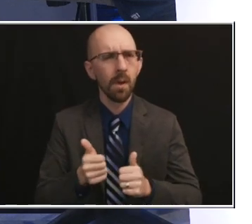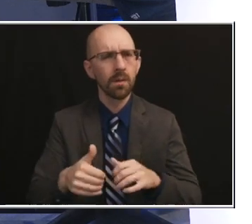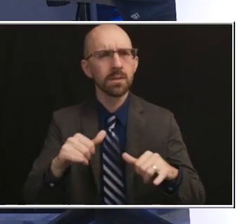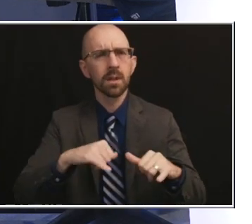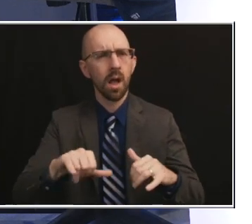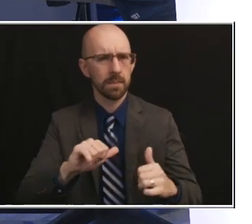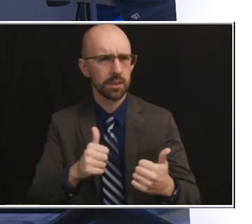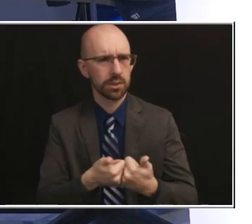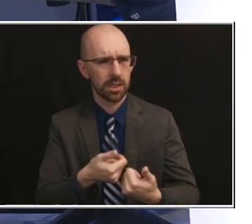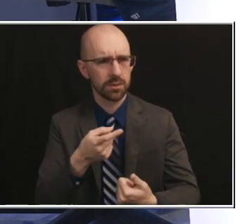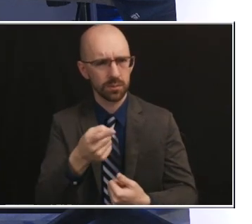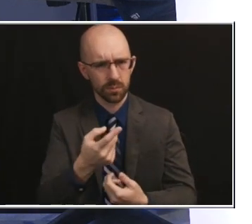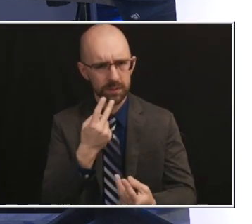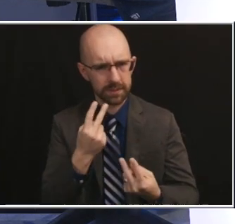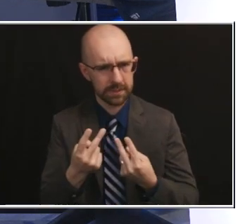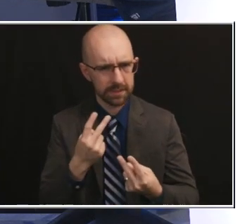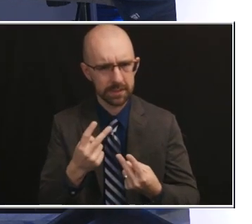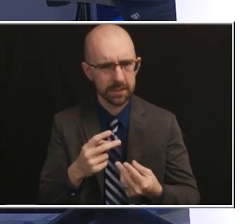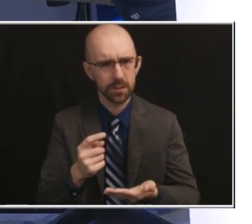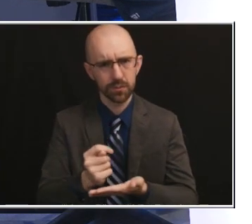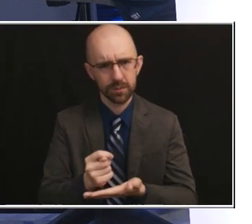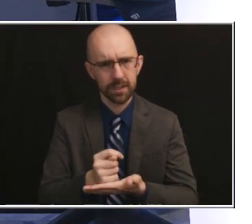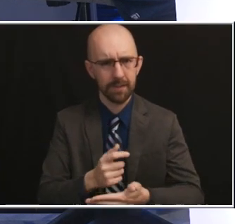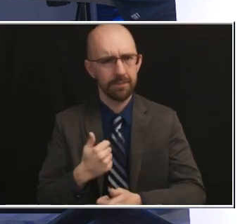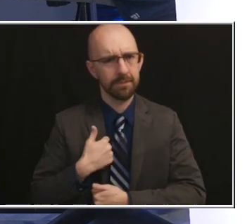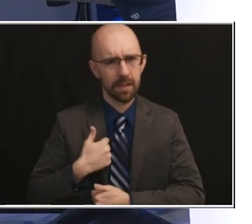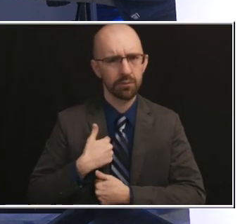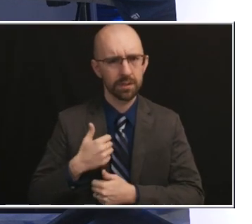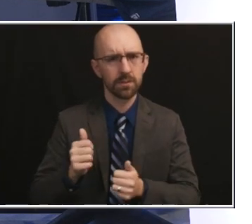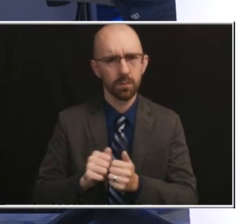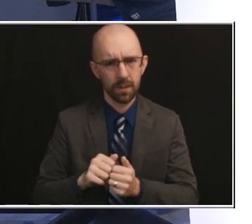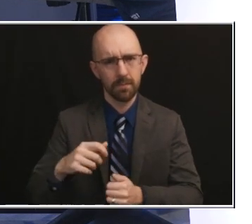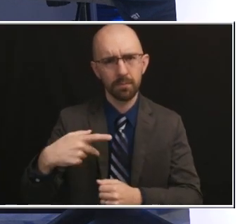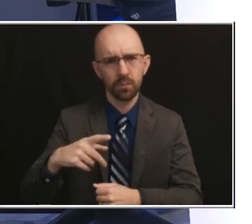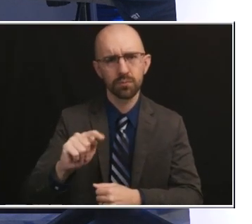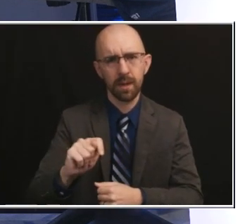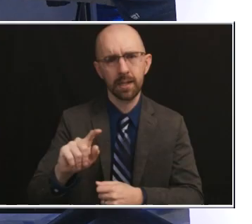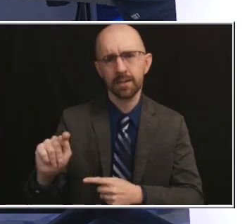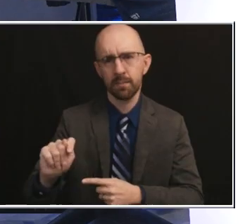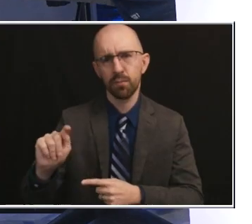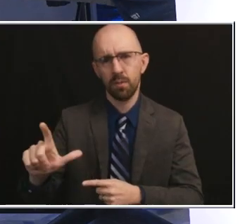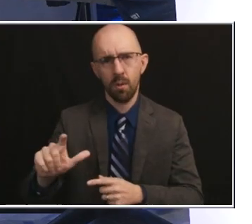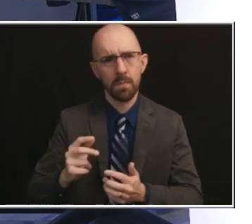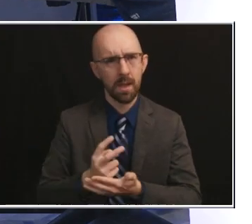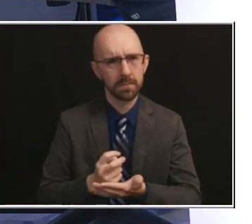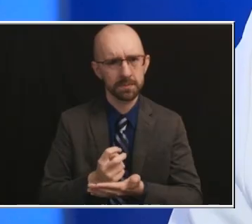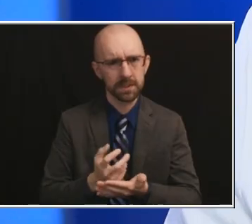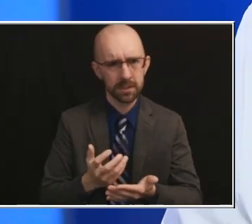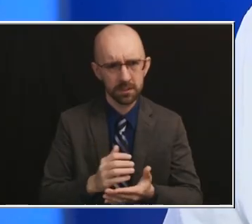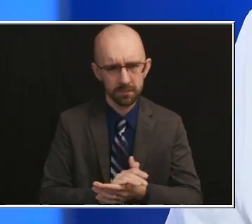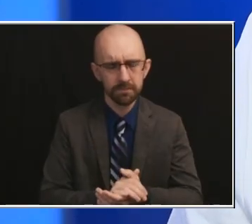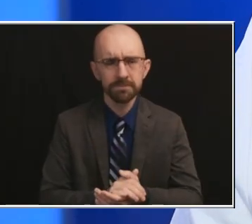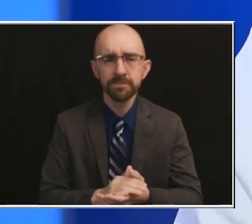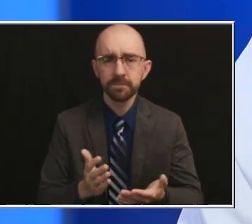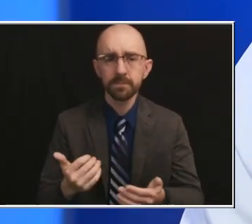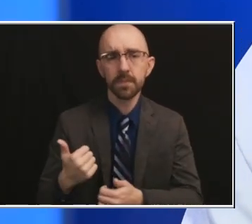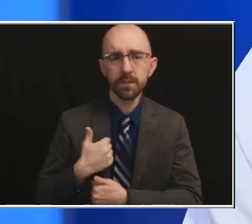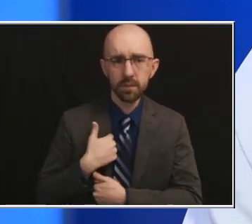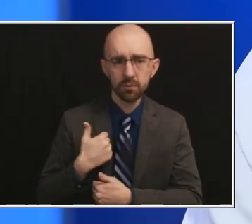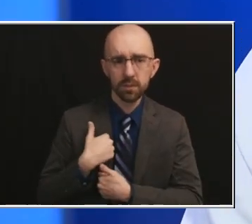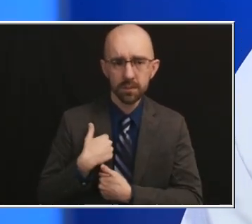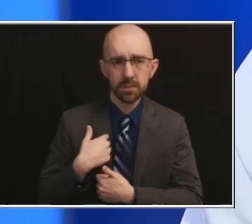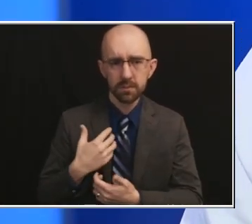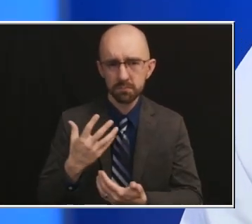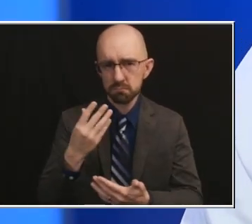you see treating veterans with post-traumatic temporal lobe epilepsy? So veterans are a rather unique